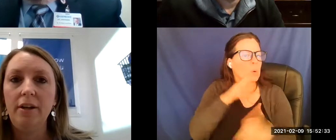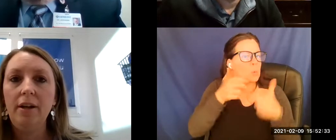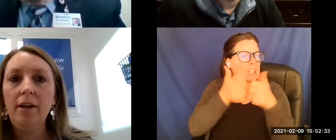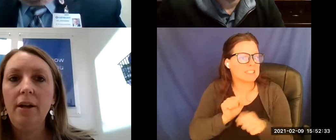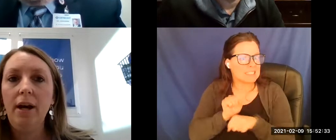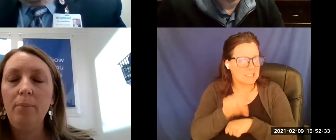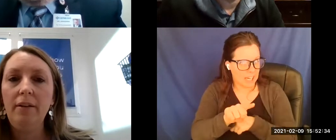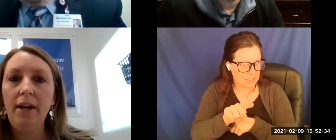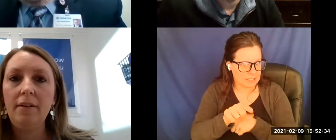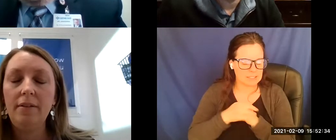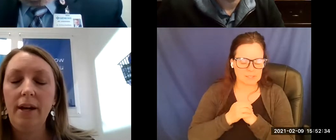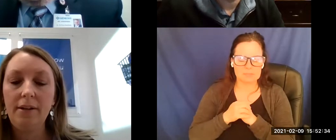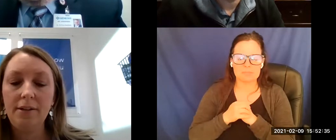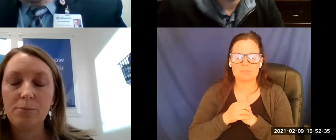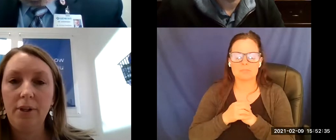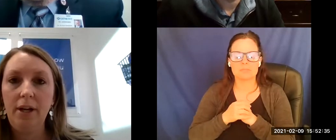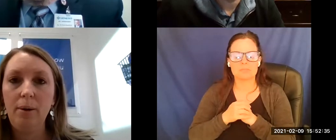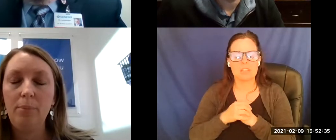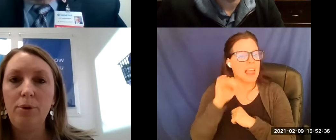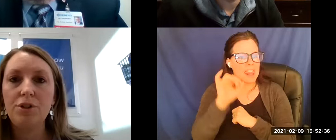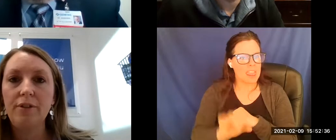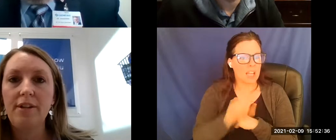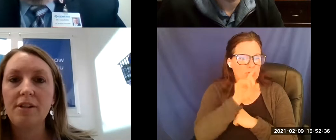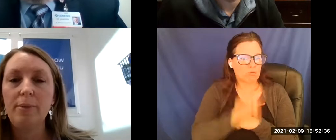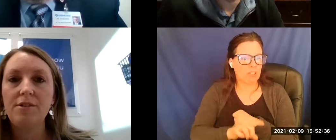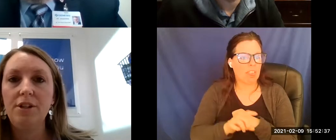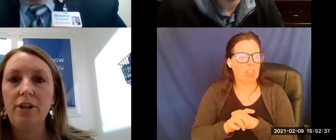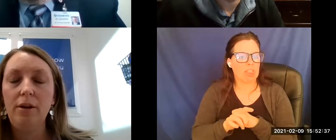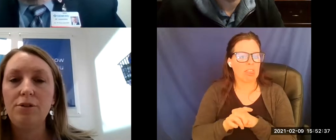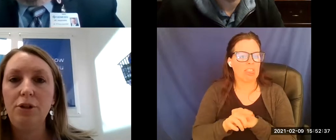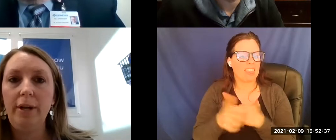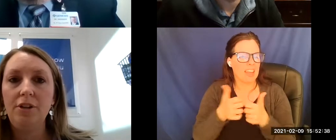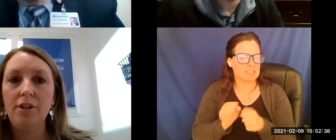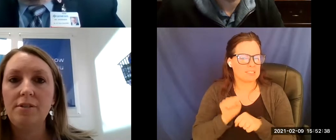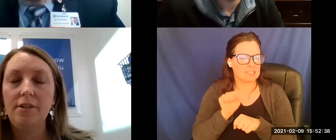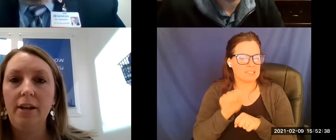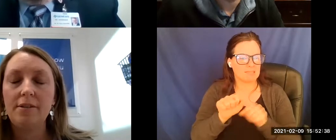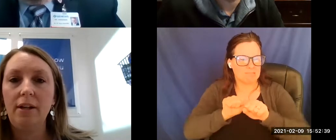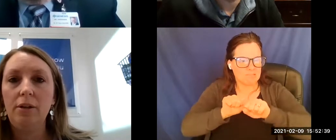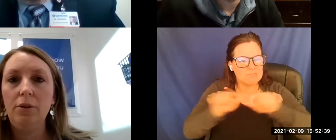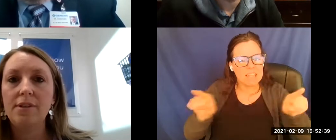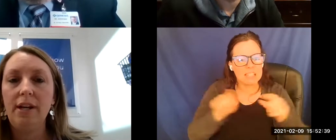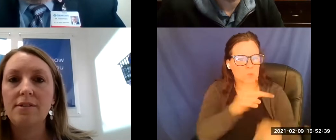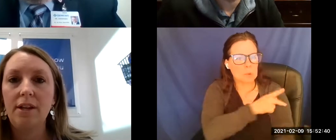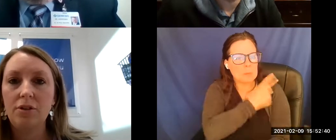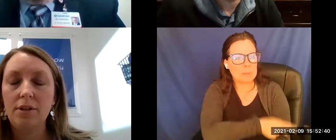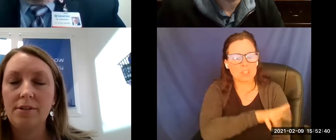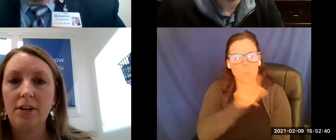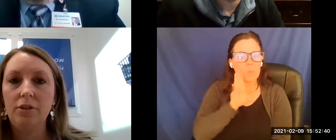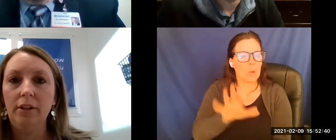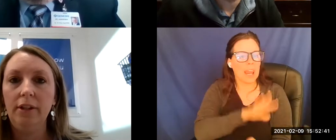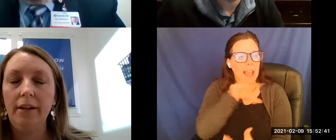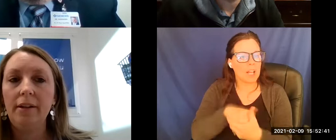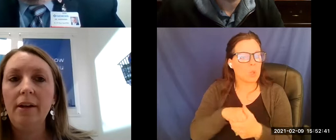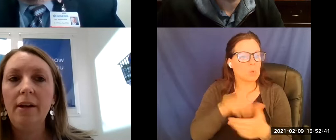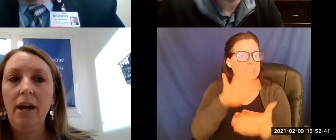strategy. And that is really a push of a text message out to patients that includes a